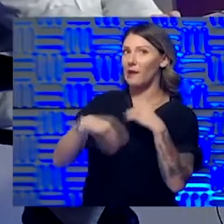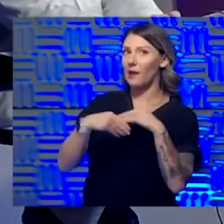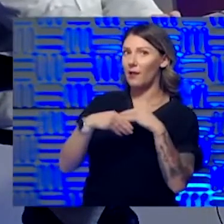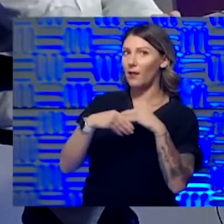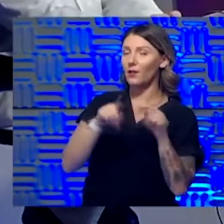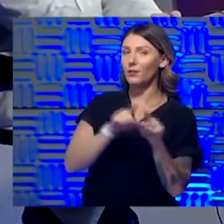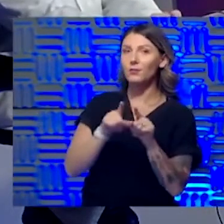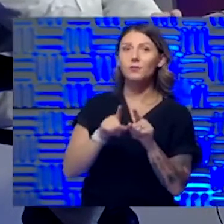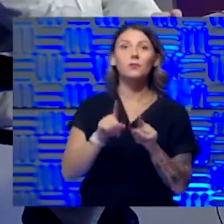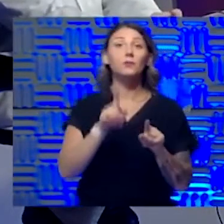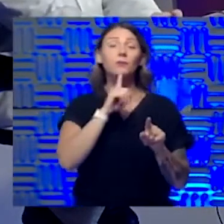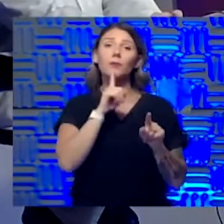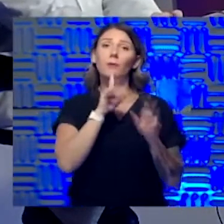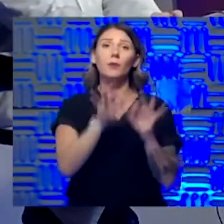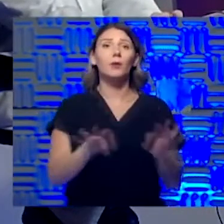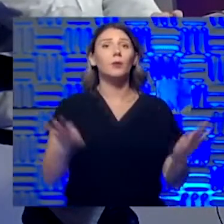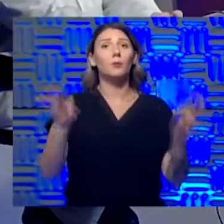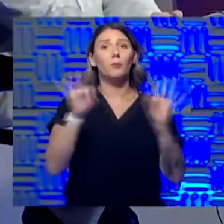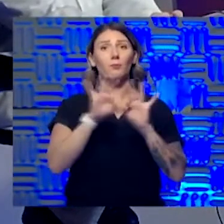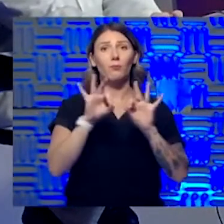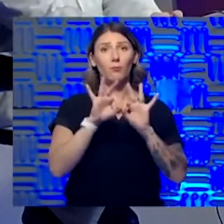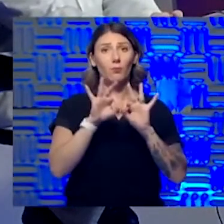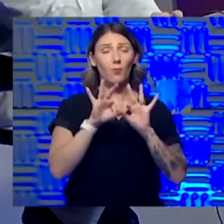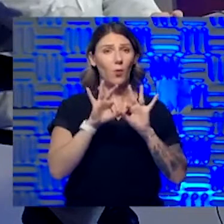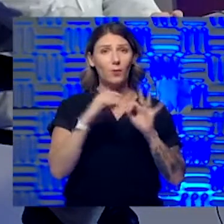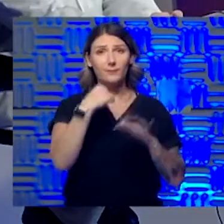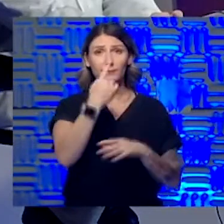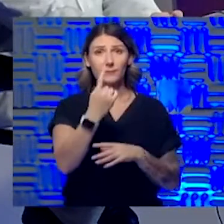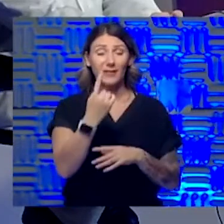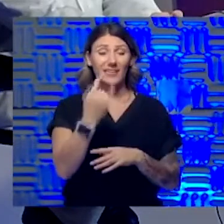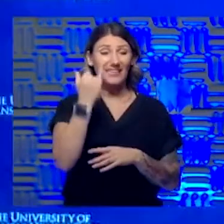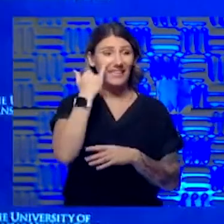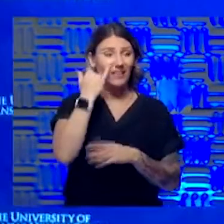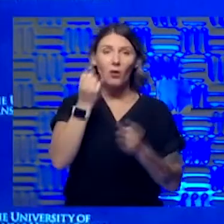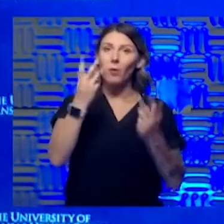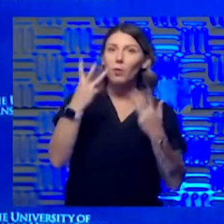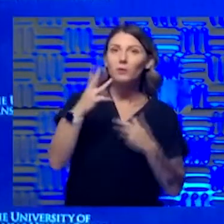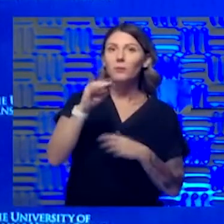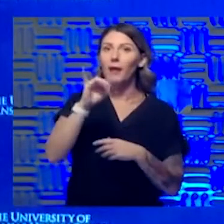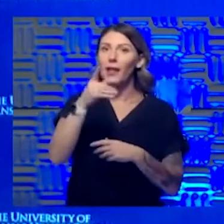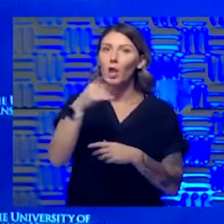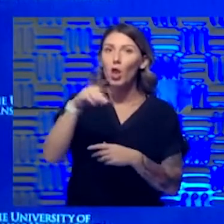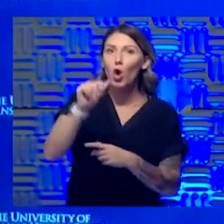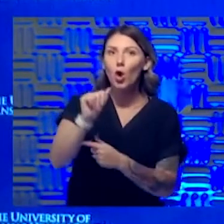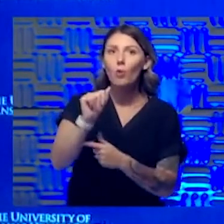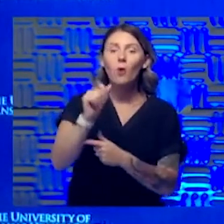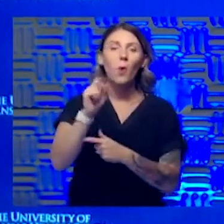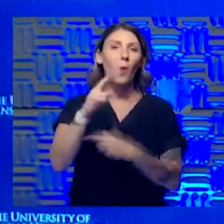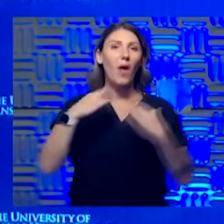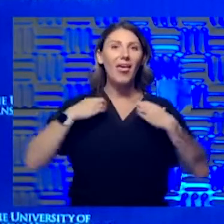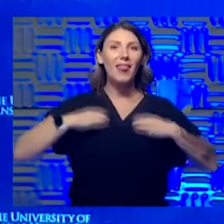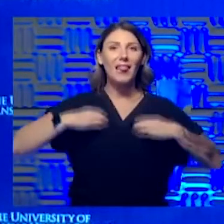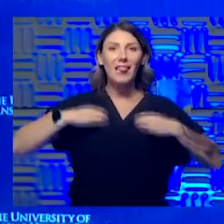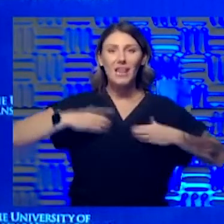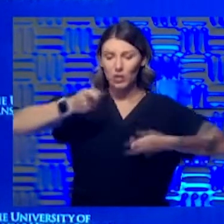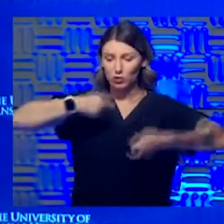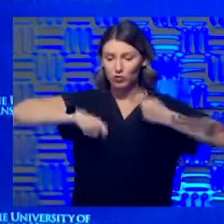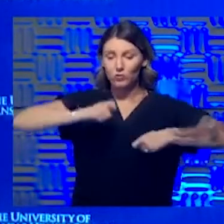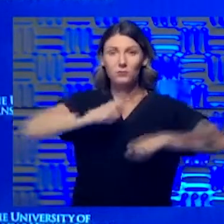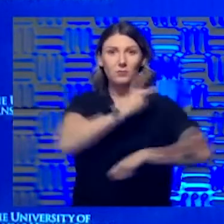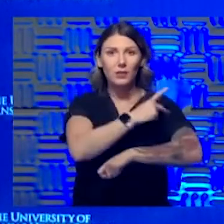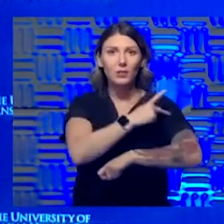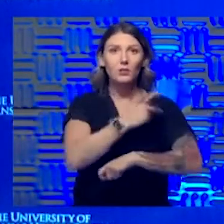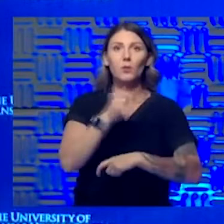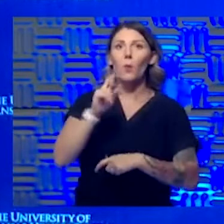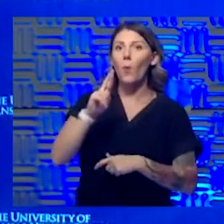think it's important to say, whether you're multiple myeloma or I follow patients who've had lung transplants and have cystic fibrosis,